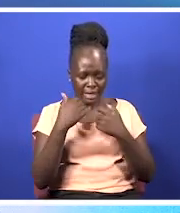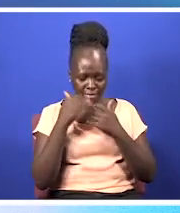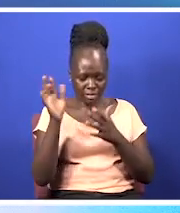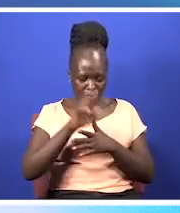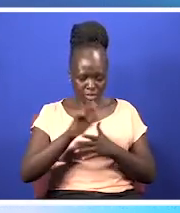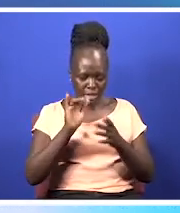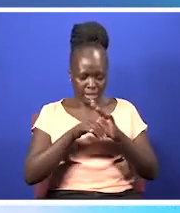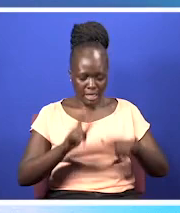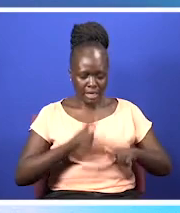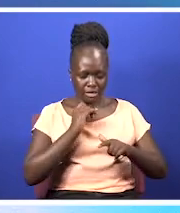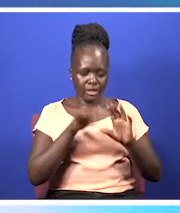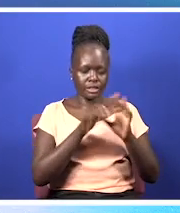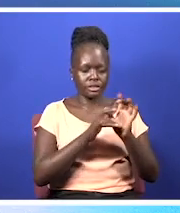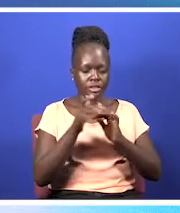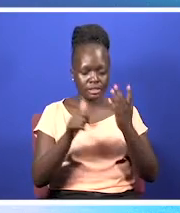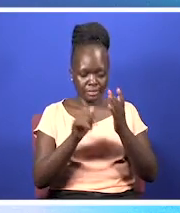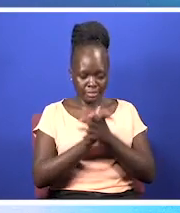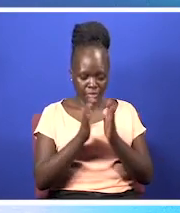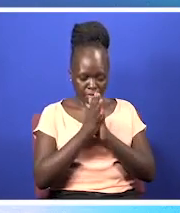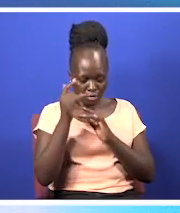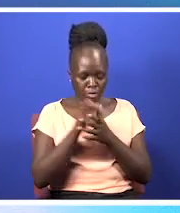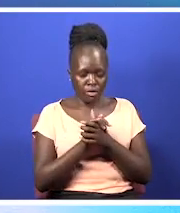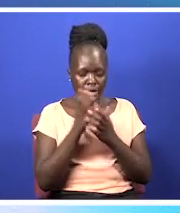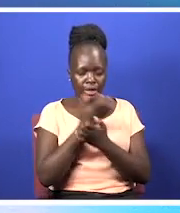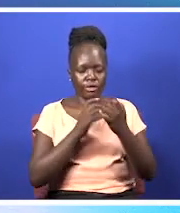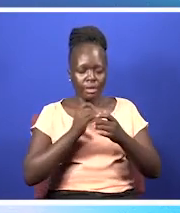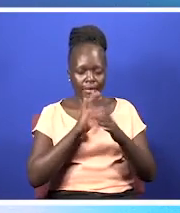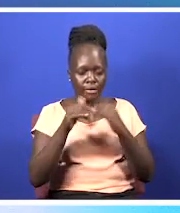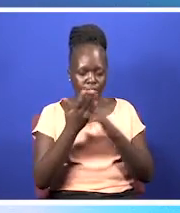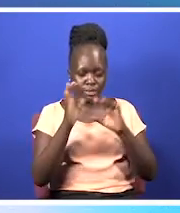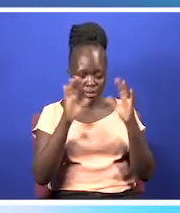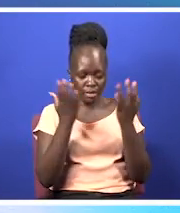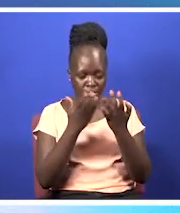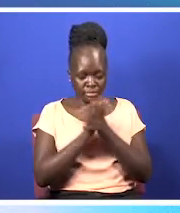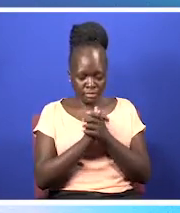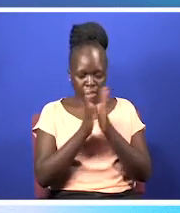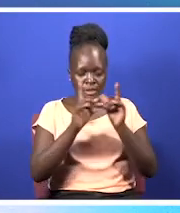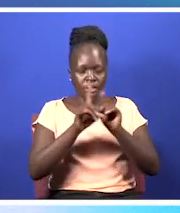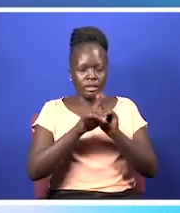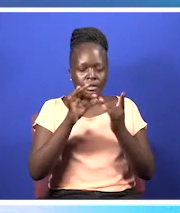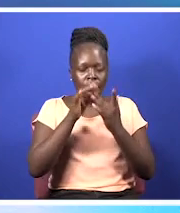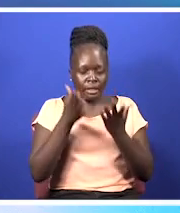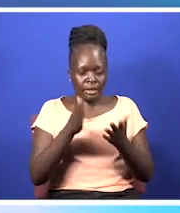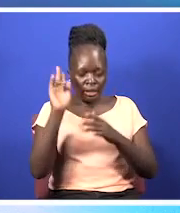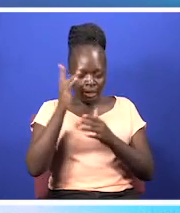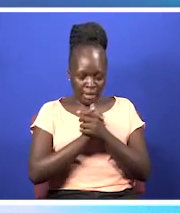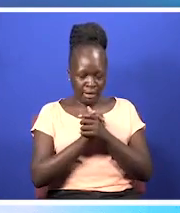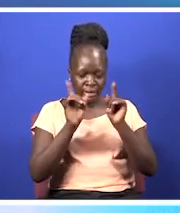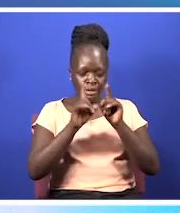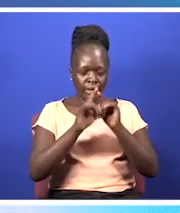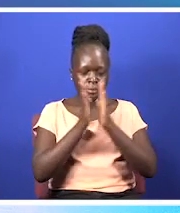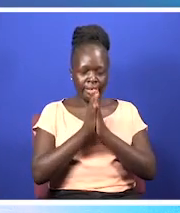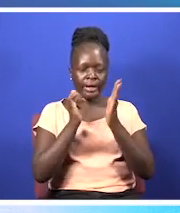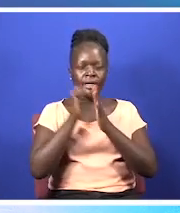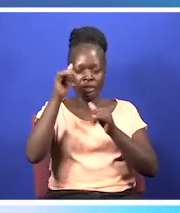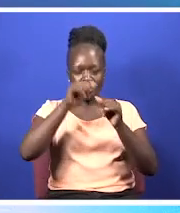to be a restoration in our lives in Jesus' name. We want to pray for our economies all over the world, and specifically here in Kenya, O God. We